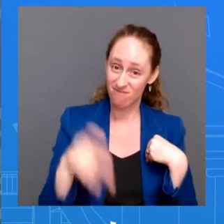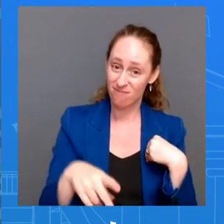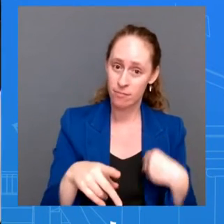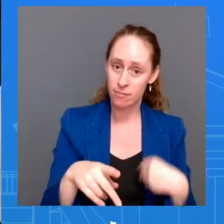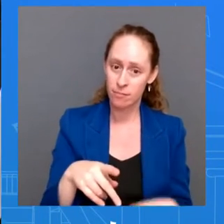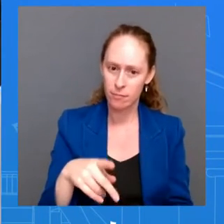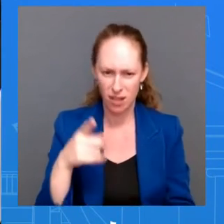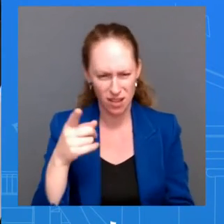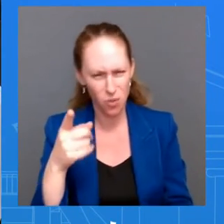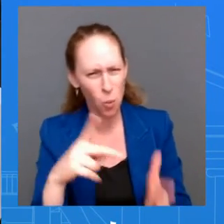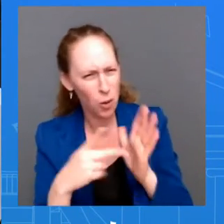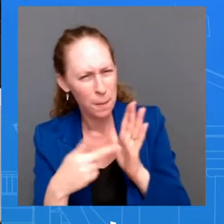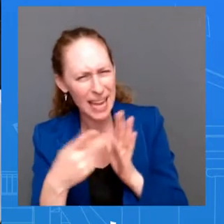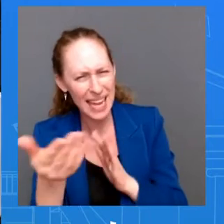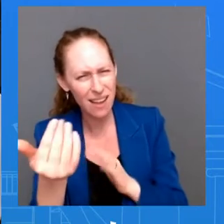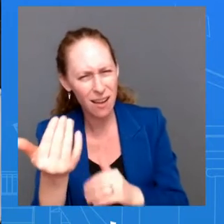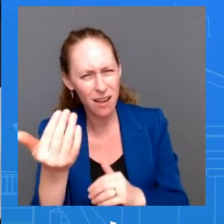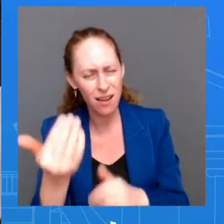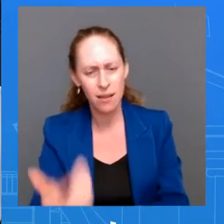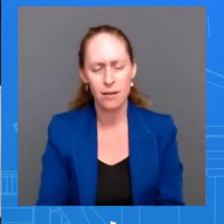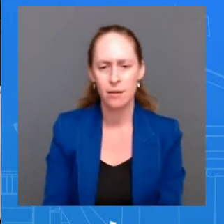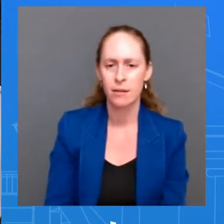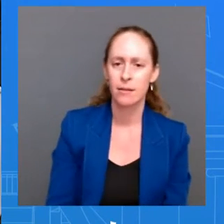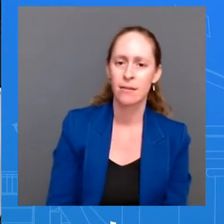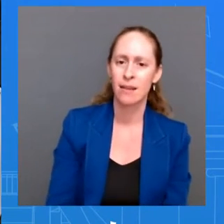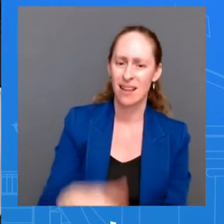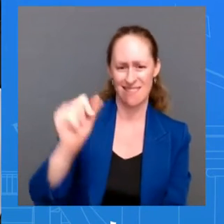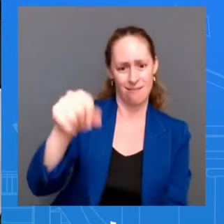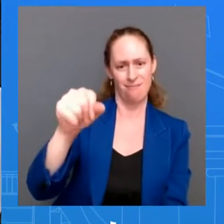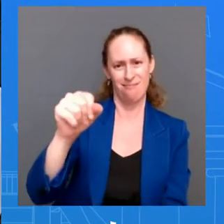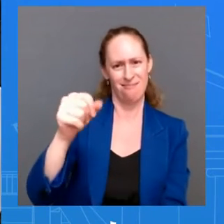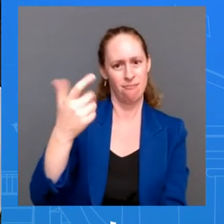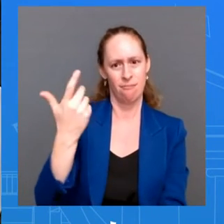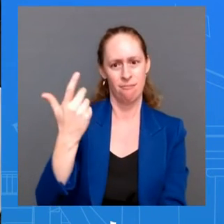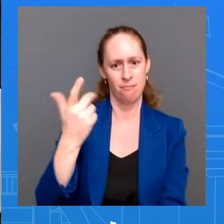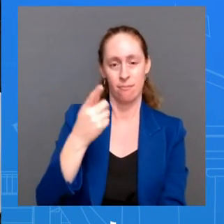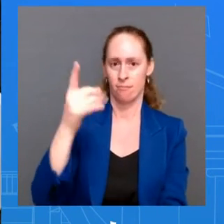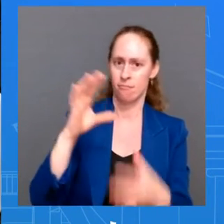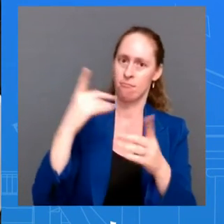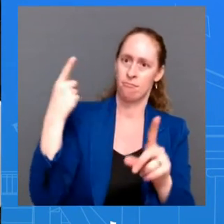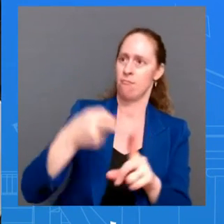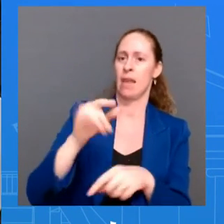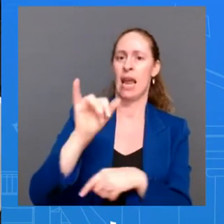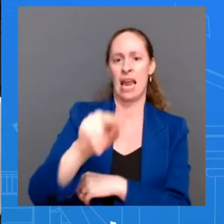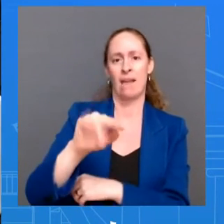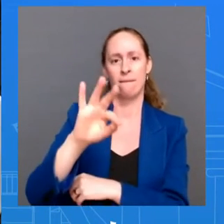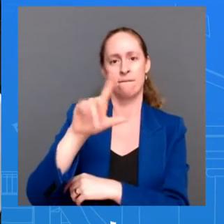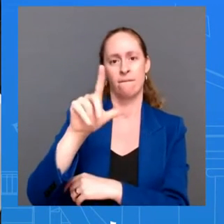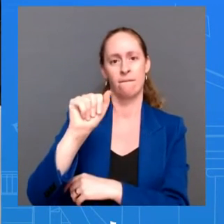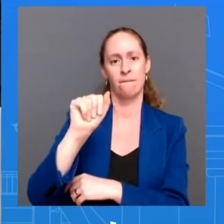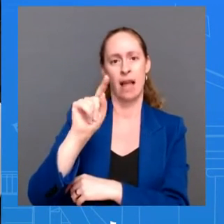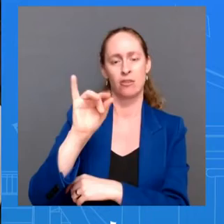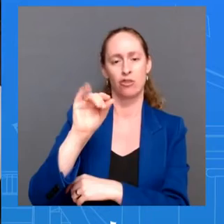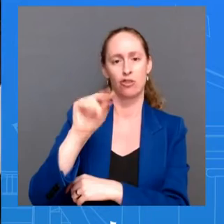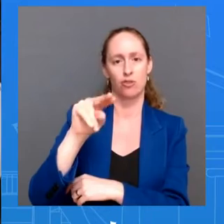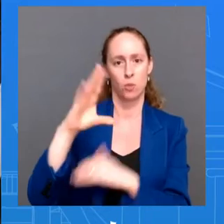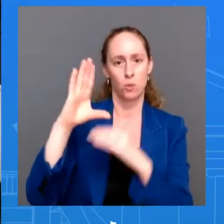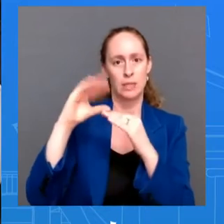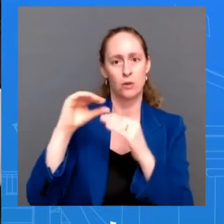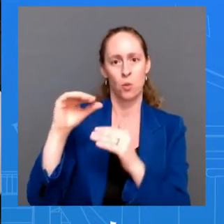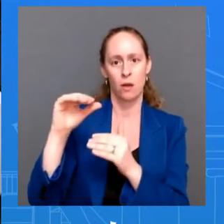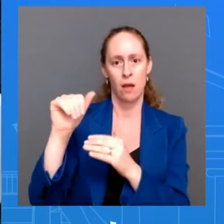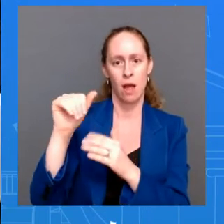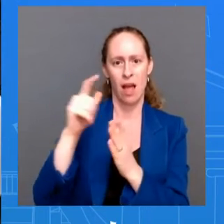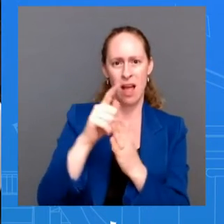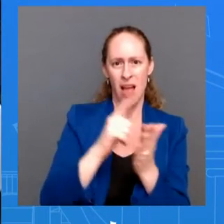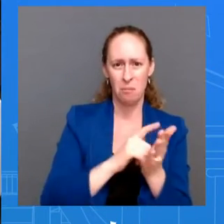I mean, given that this is called the Inflation Reduction Act, and there are still lots of elements of inflation that are not tackled by this bill,